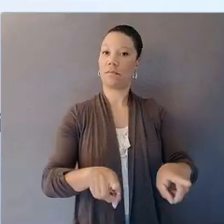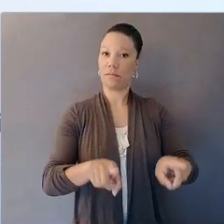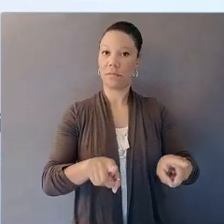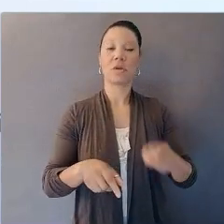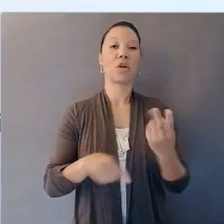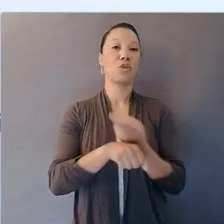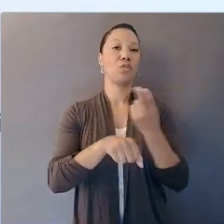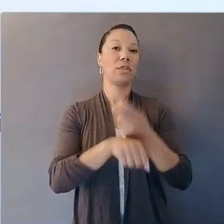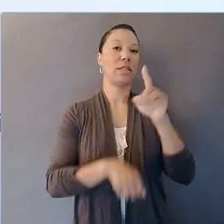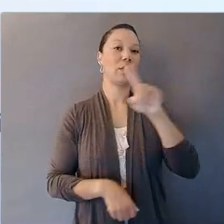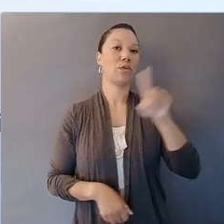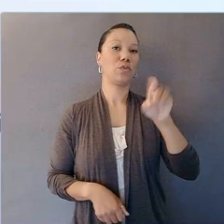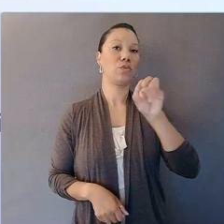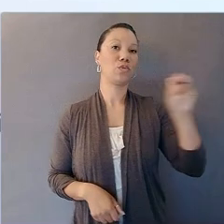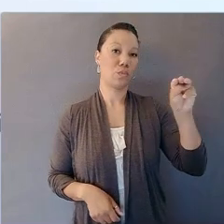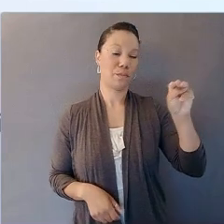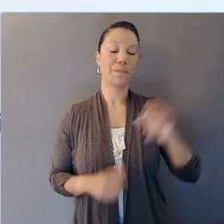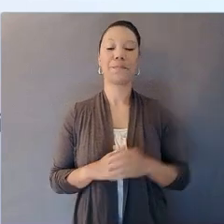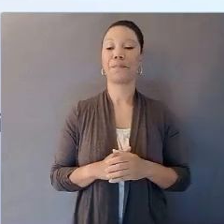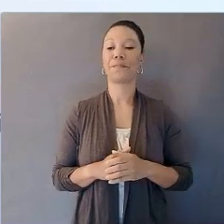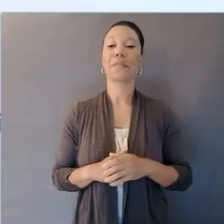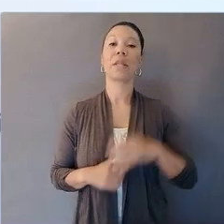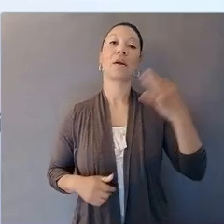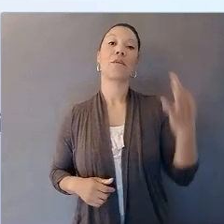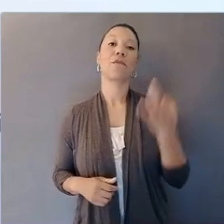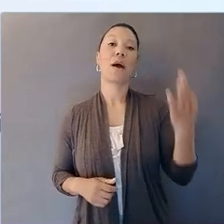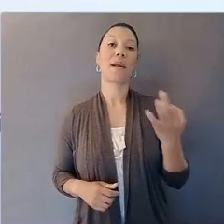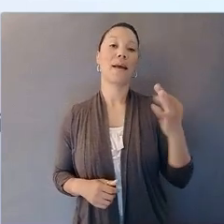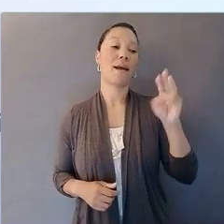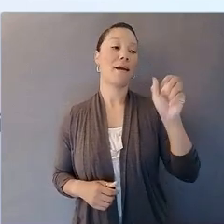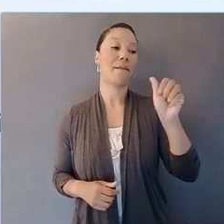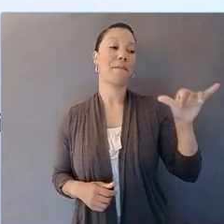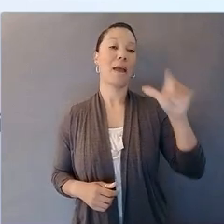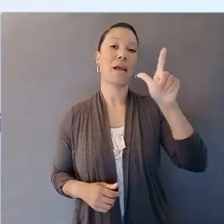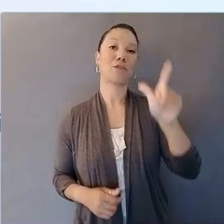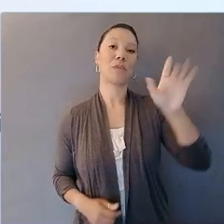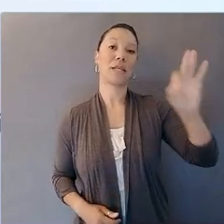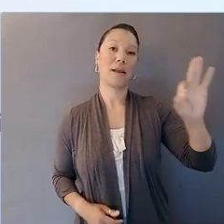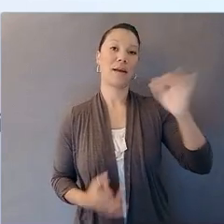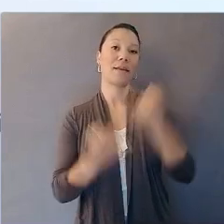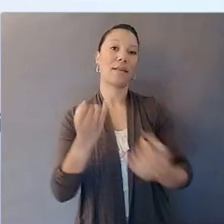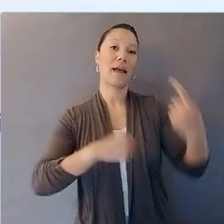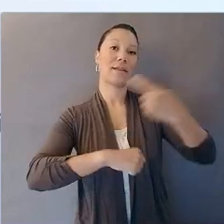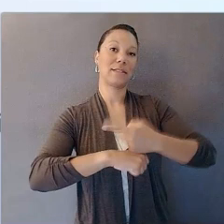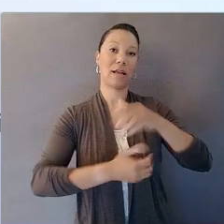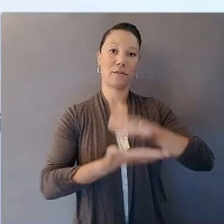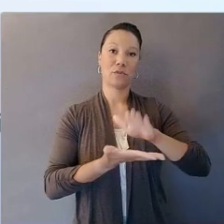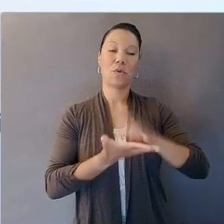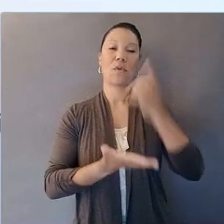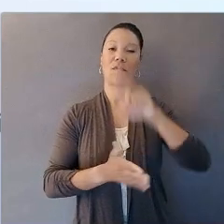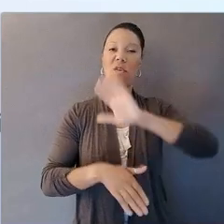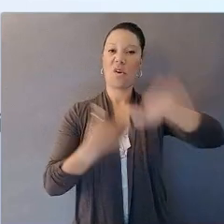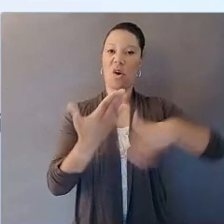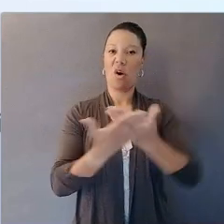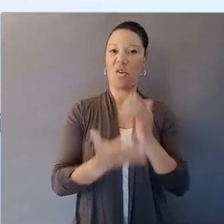using Zoom. And on Friday, May 29th, is the last day of school for all of